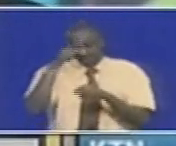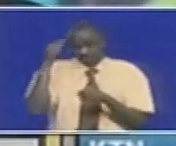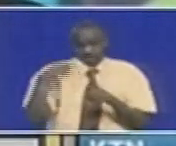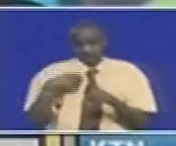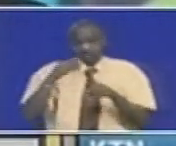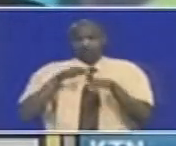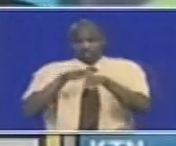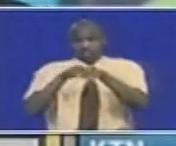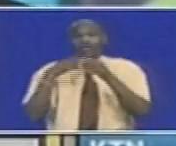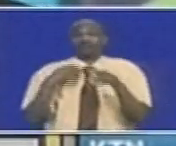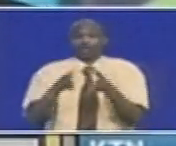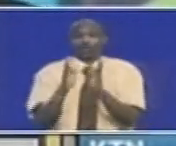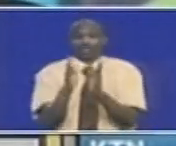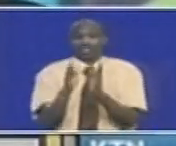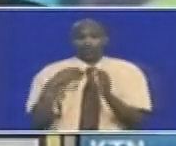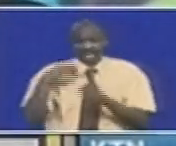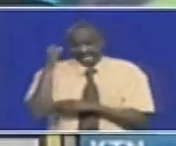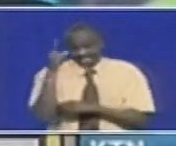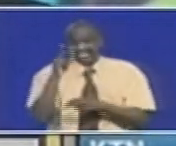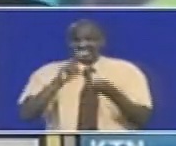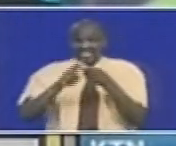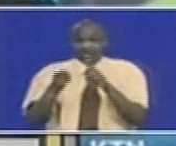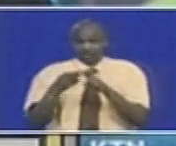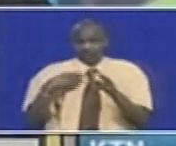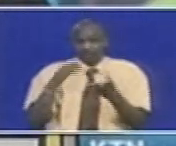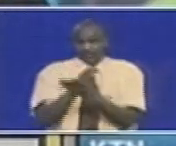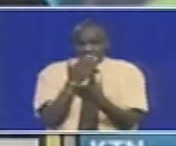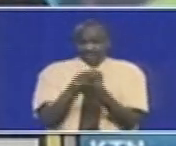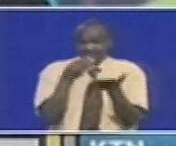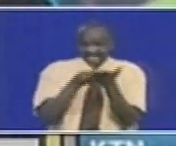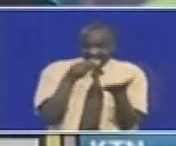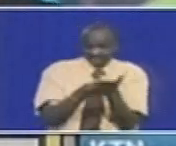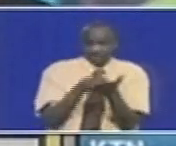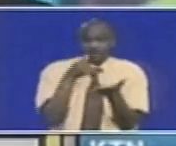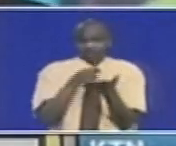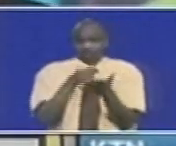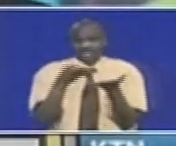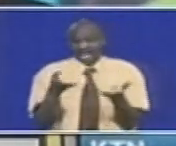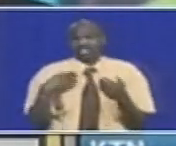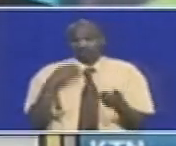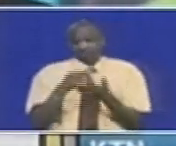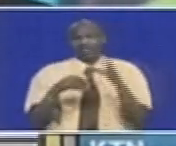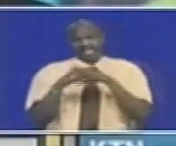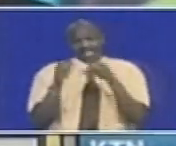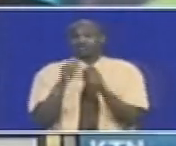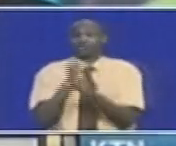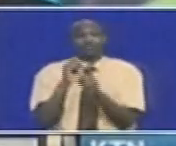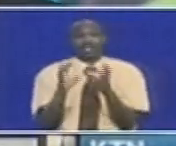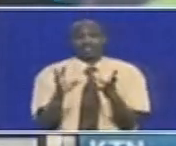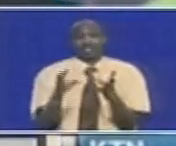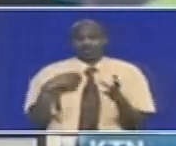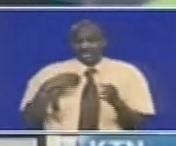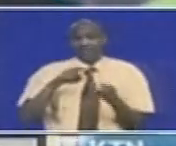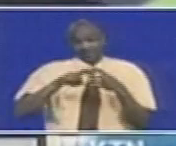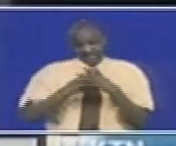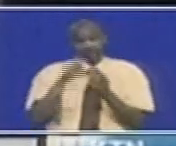have on our roads. Or we'll understand the relationship between financial inclusion and does it actually create jobs? We'll begin to